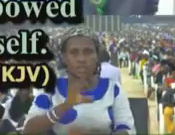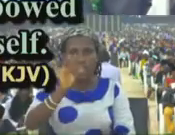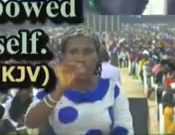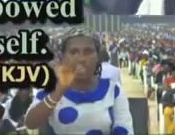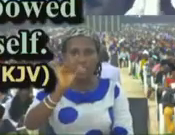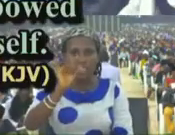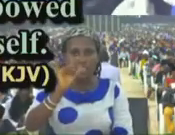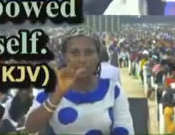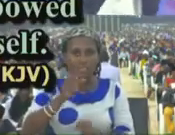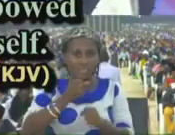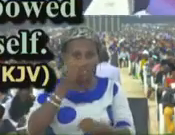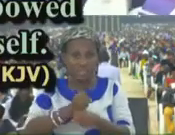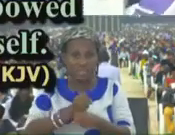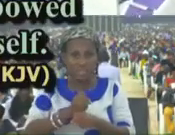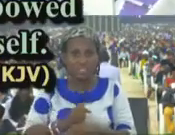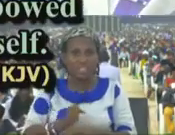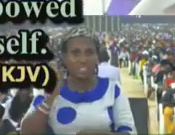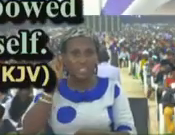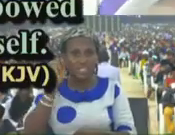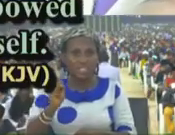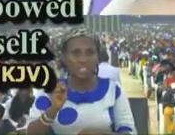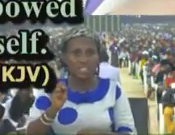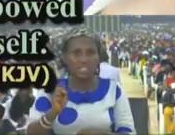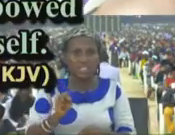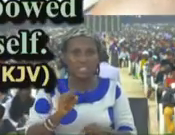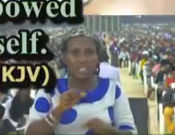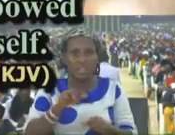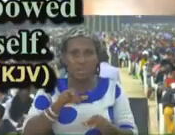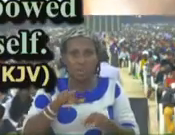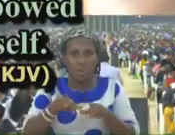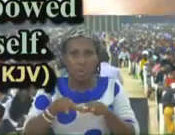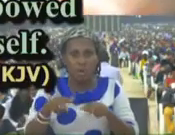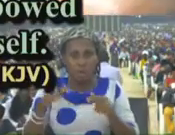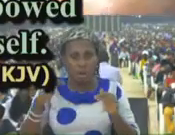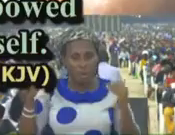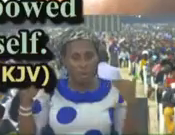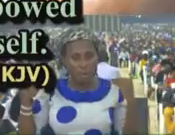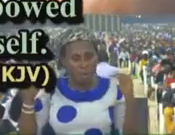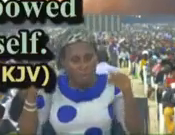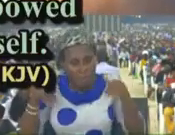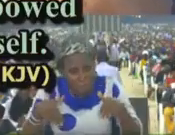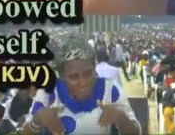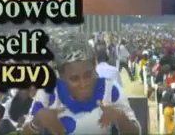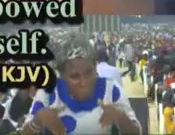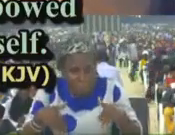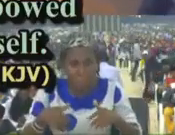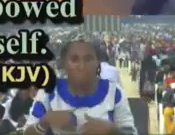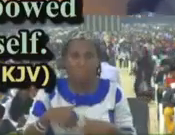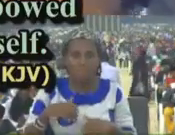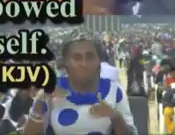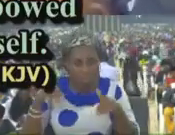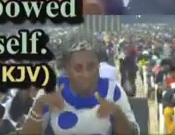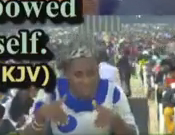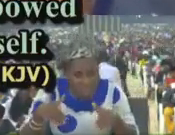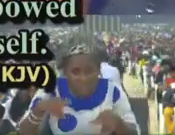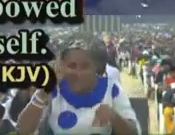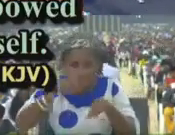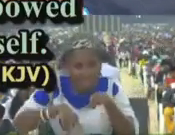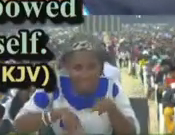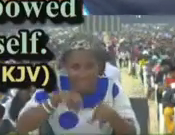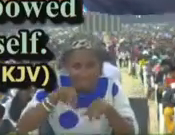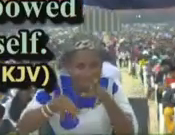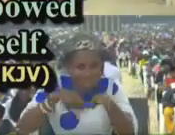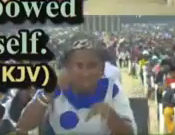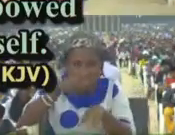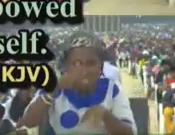18 years. She had to walk about, bend double. No matter how hard she tried, she couldn't lift herself. The devil